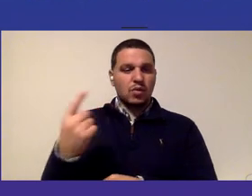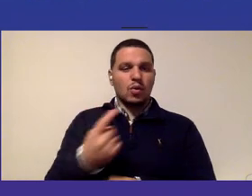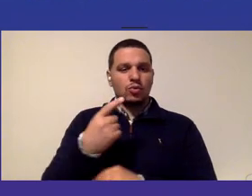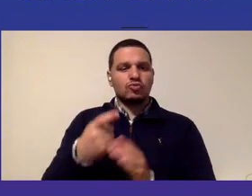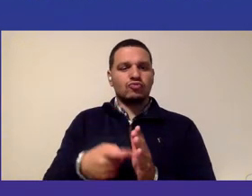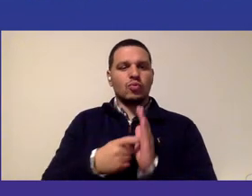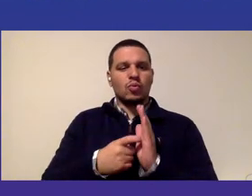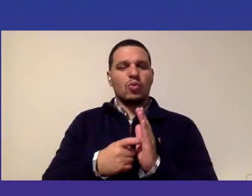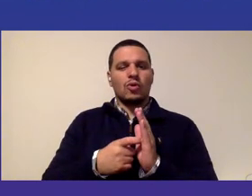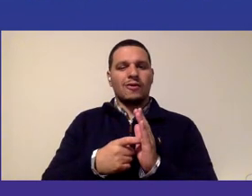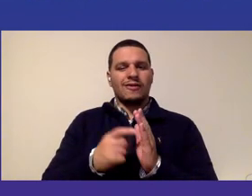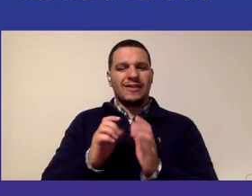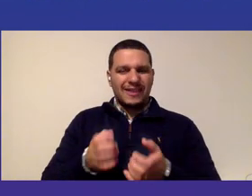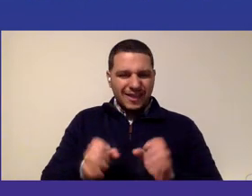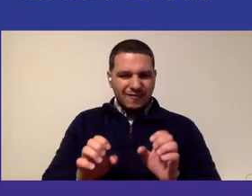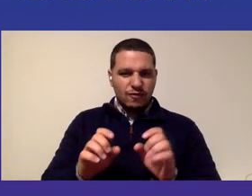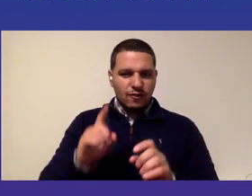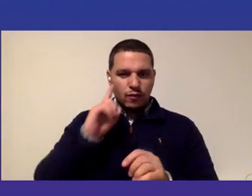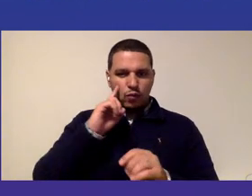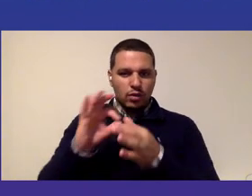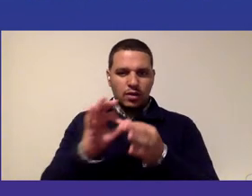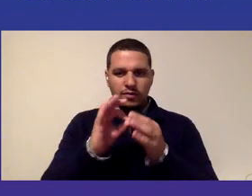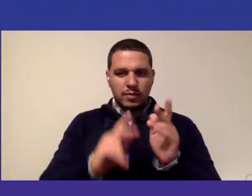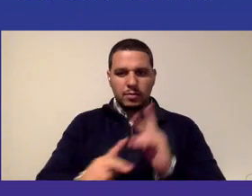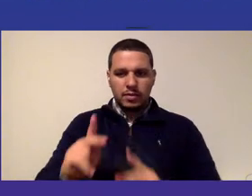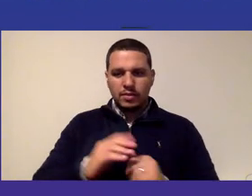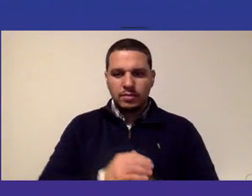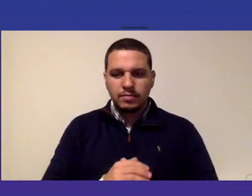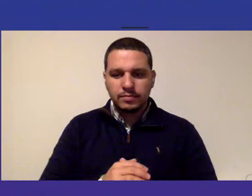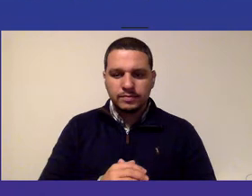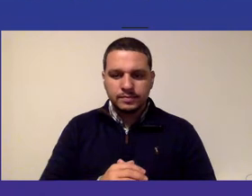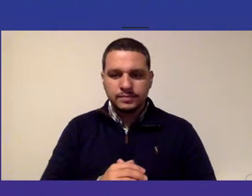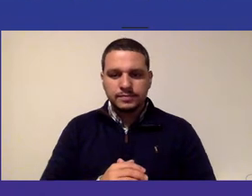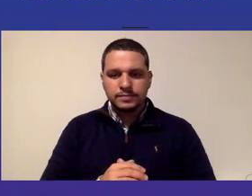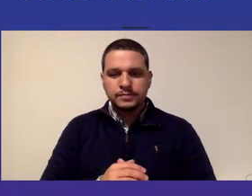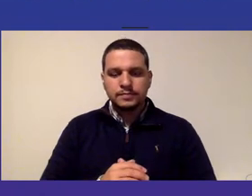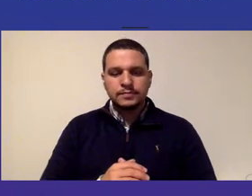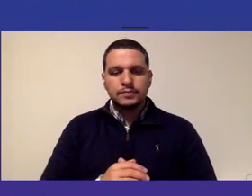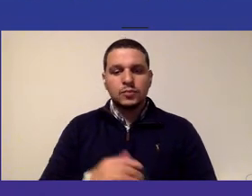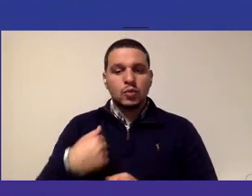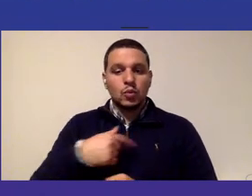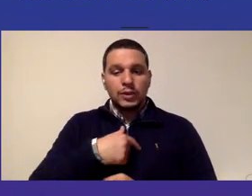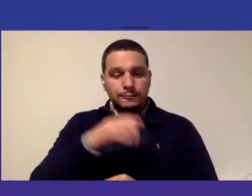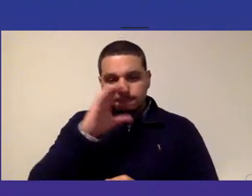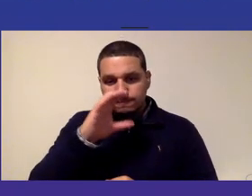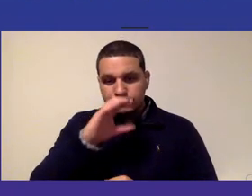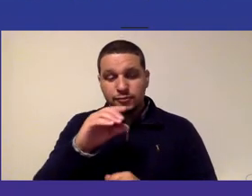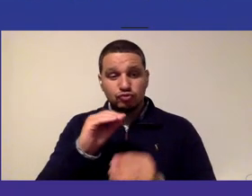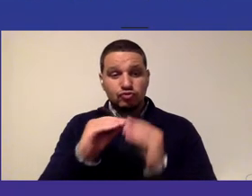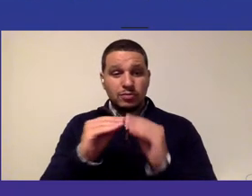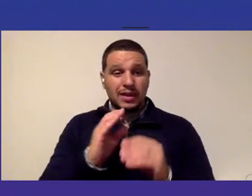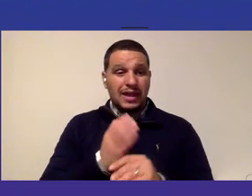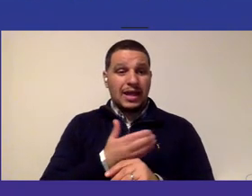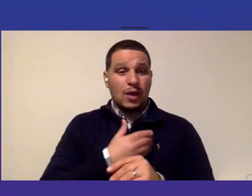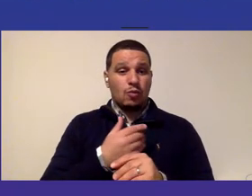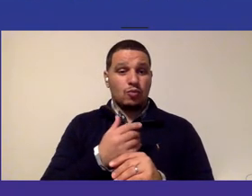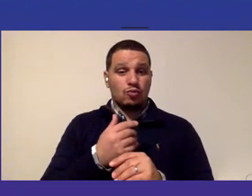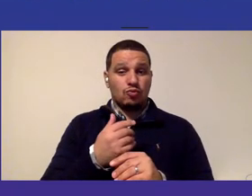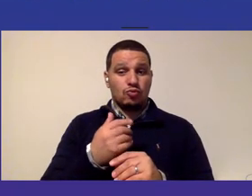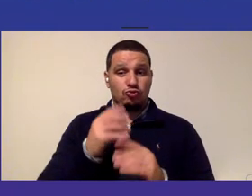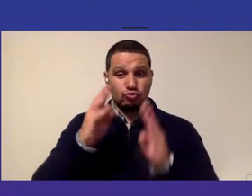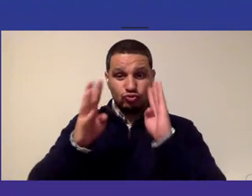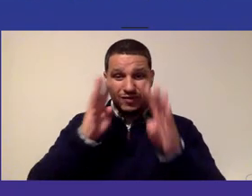the effort of a collective. We seek to repair through our creative power, but we must do